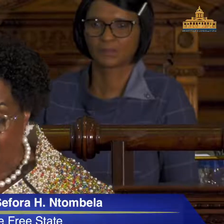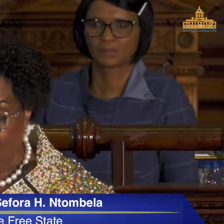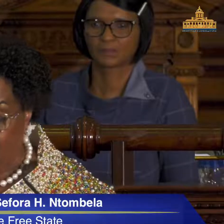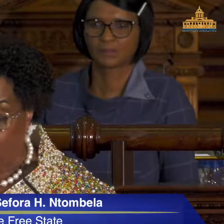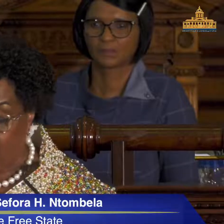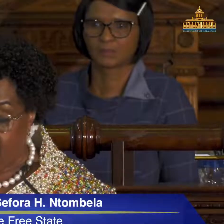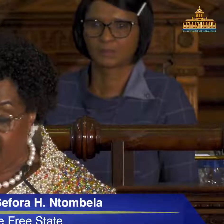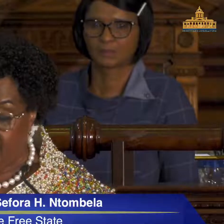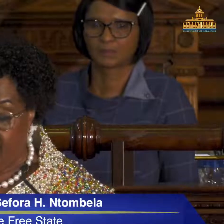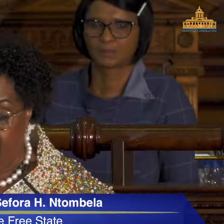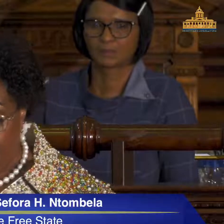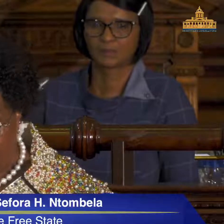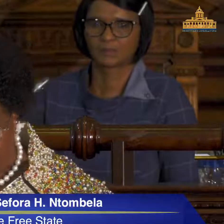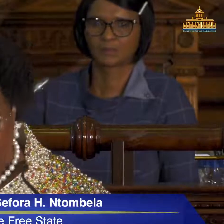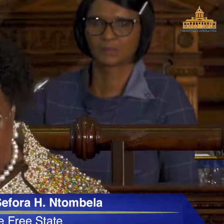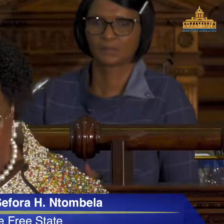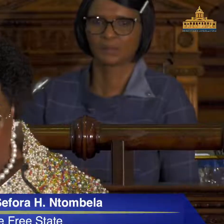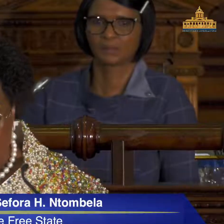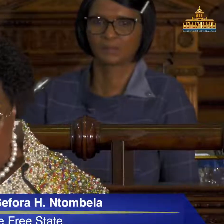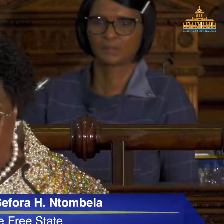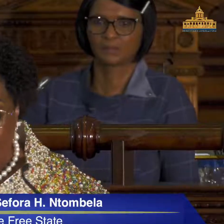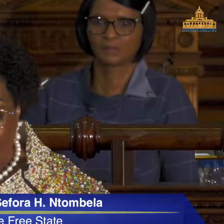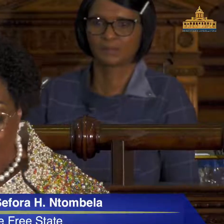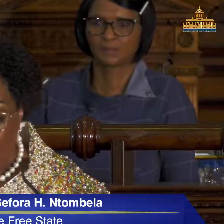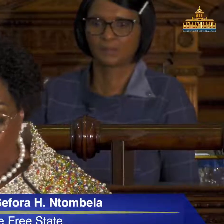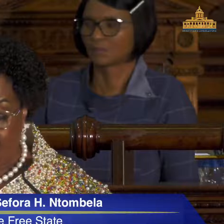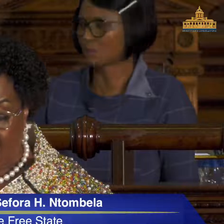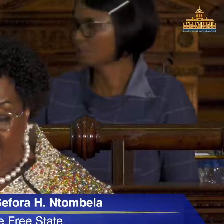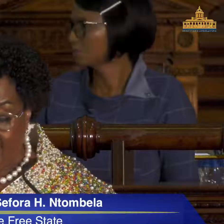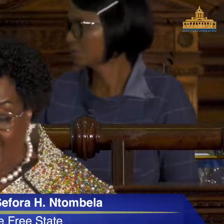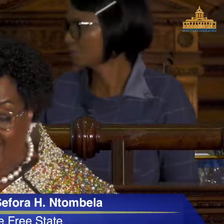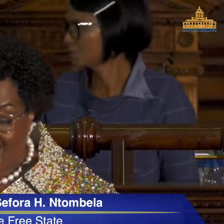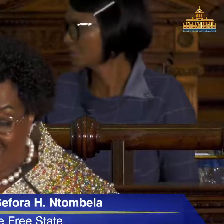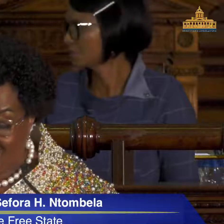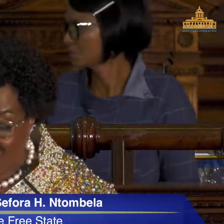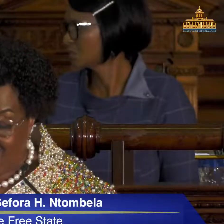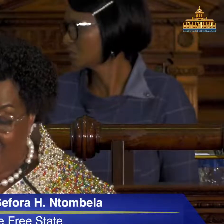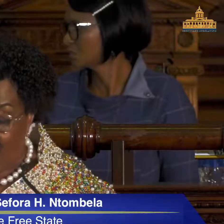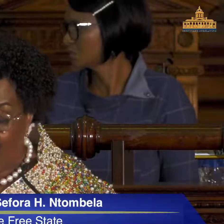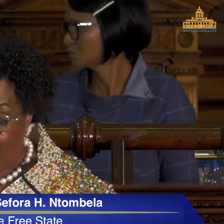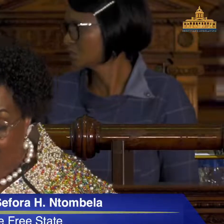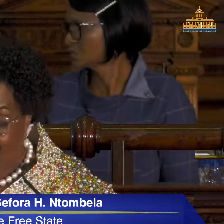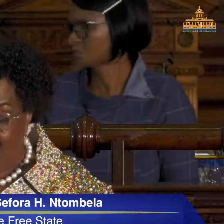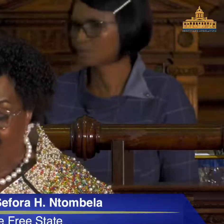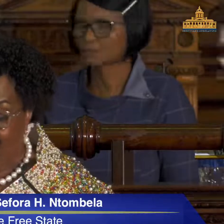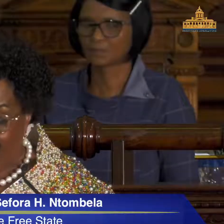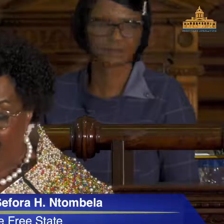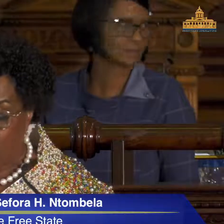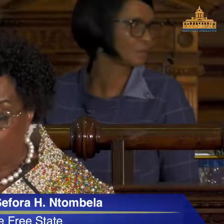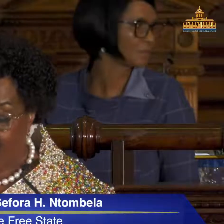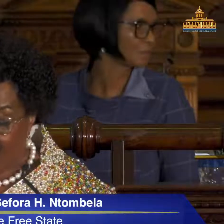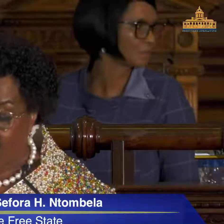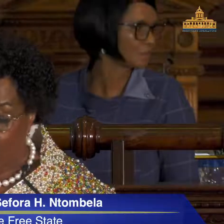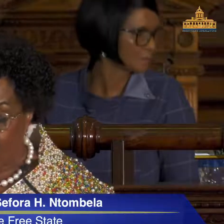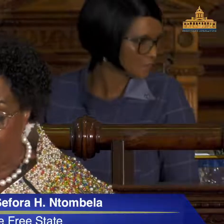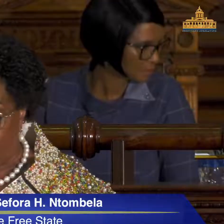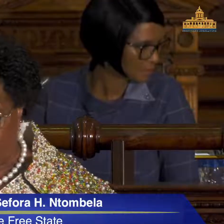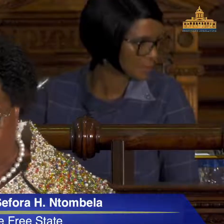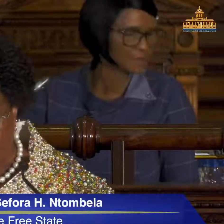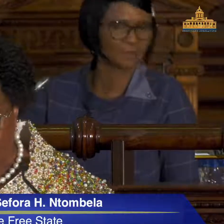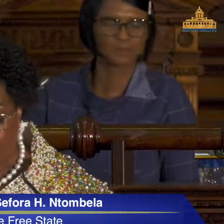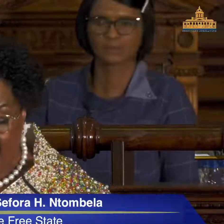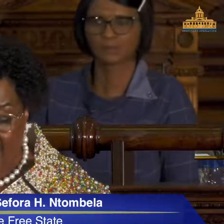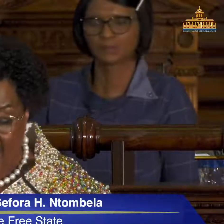and the President's Coordinating Council. We will still use the cluster system as the layer to link